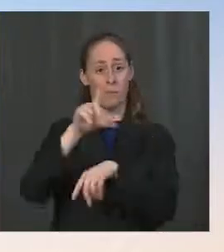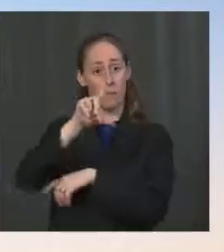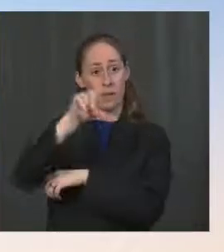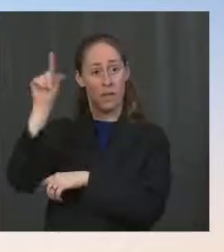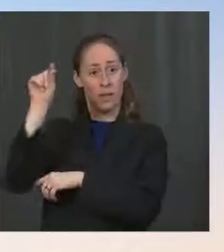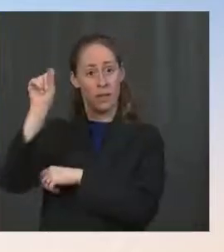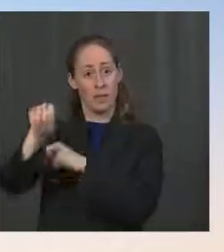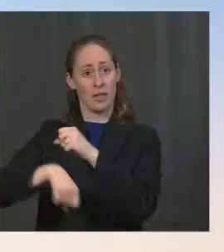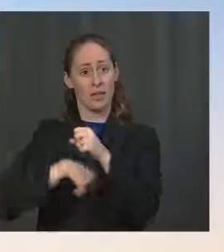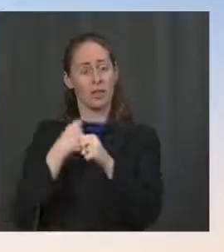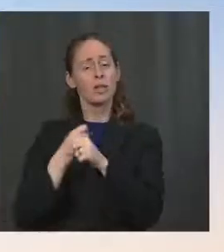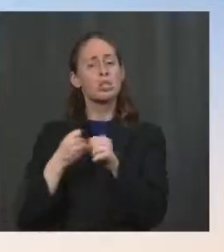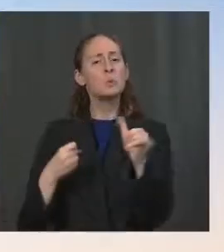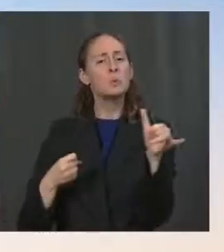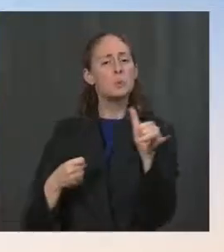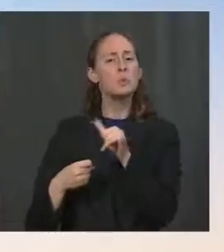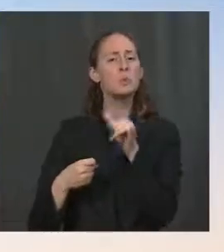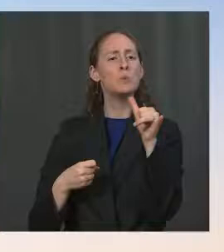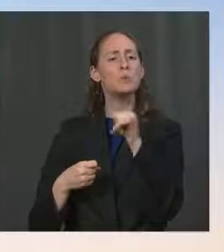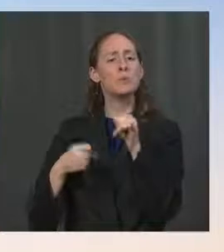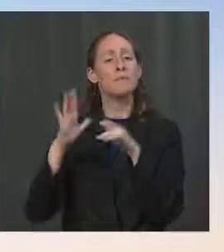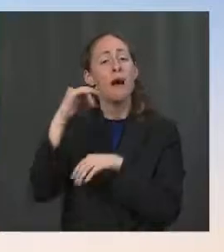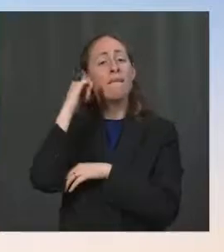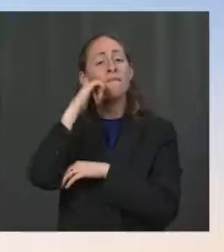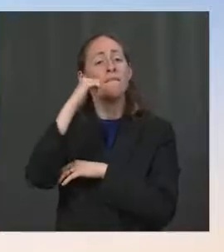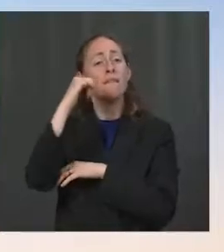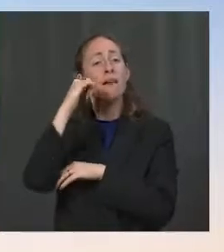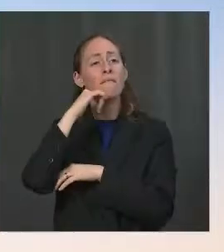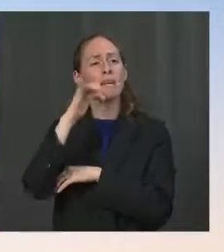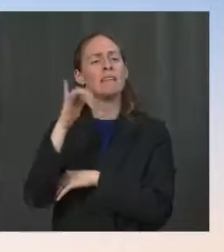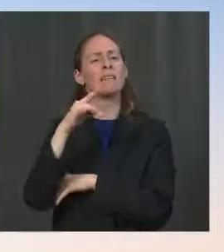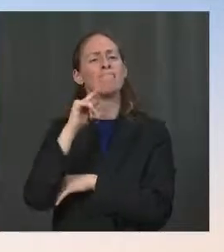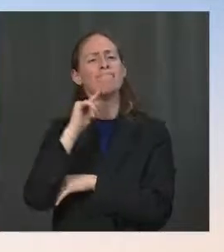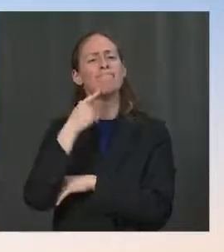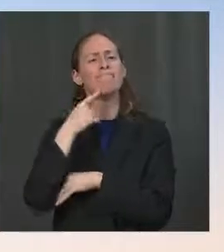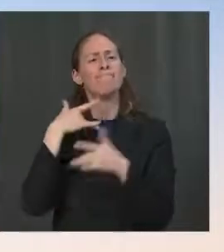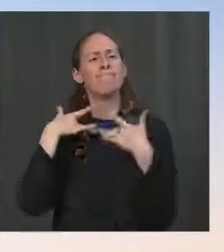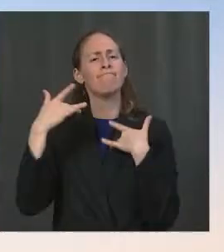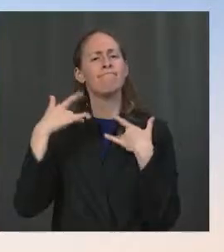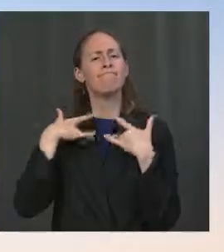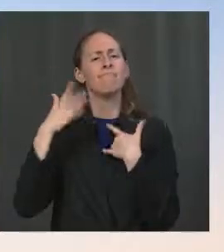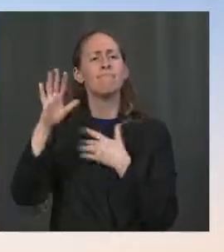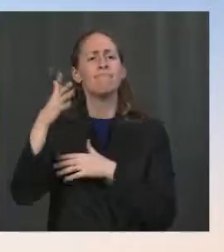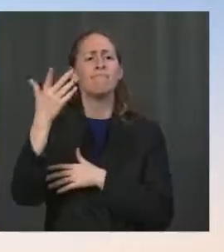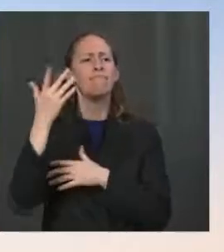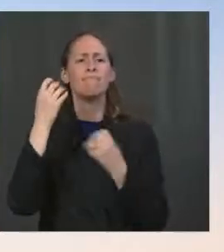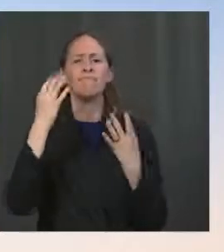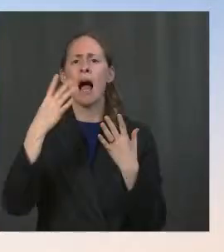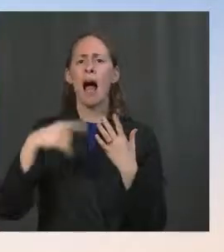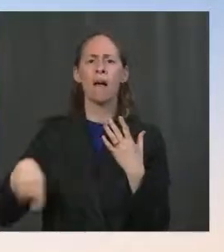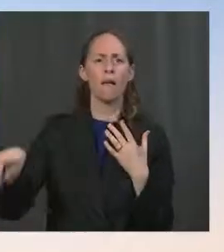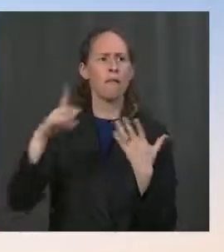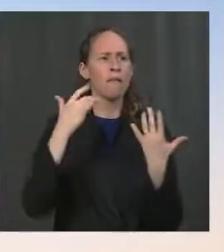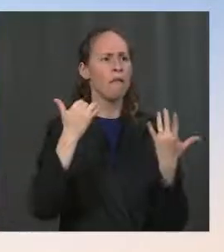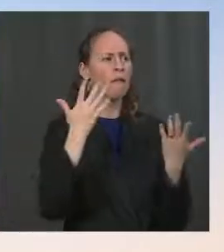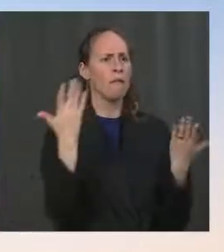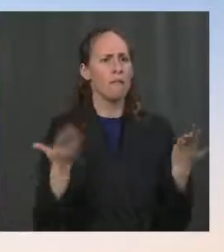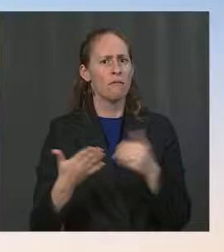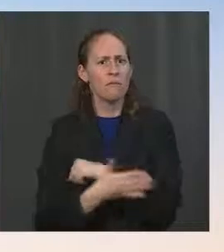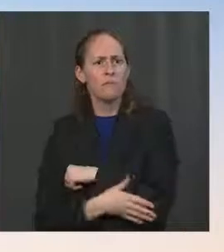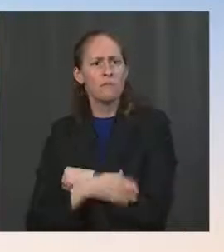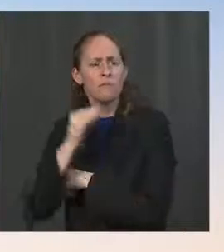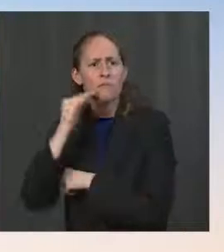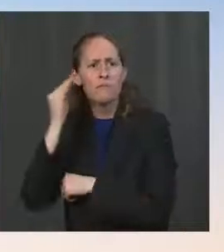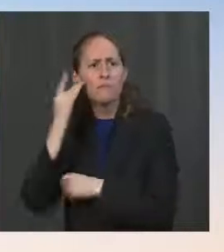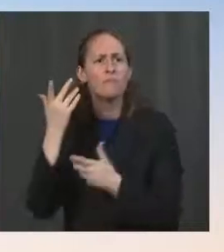that is certainly a concern, and certainly, as you noted, there are a range of areas domestically, internationally, too, where we feel that money could be better